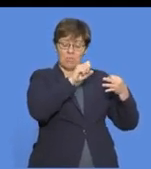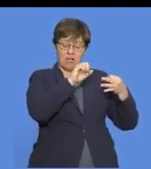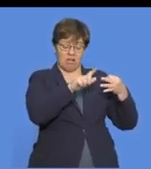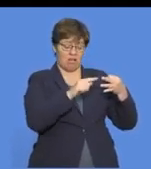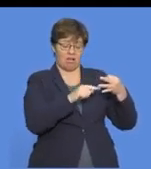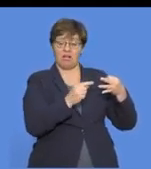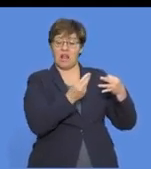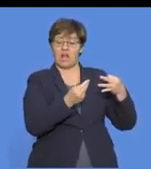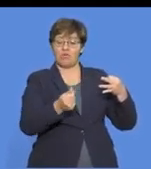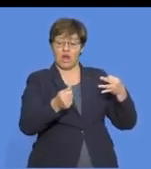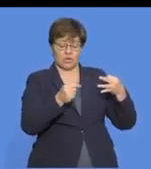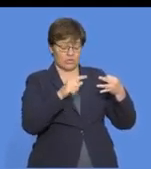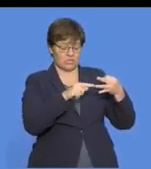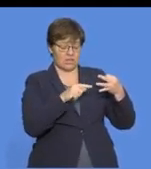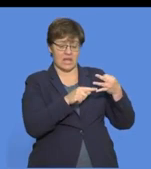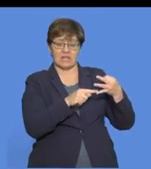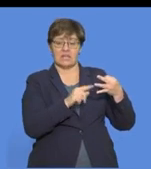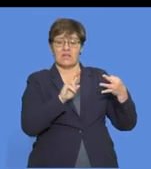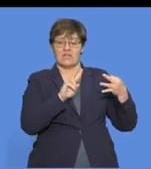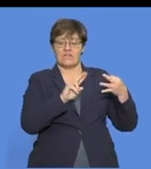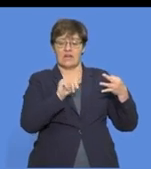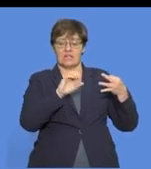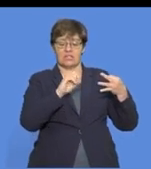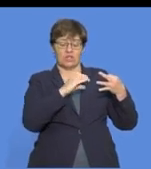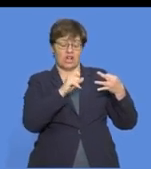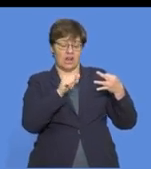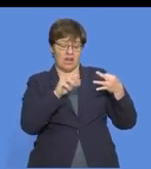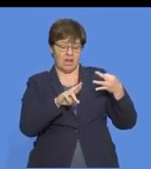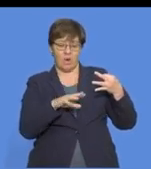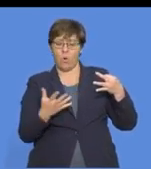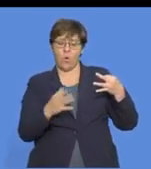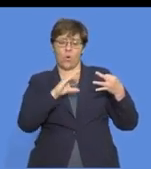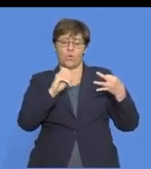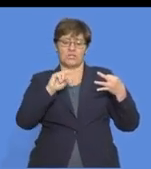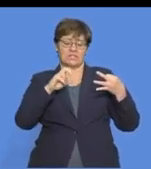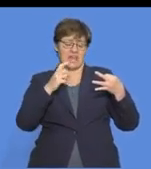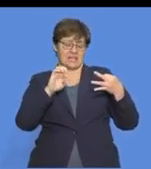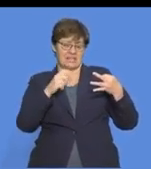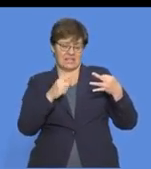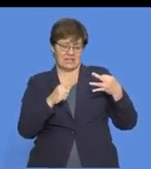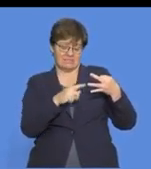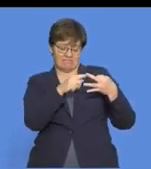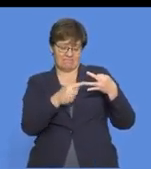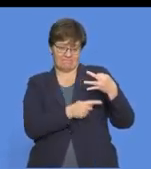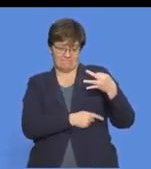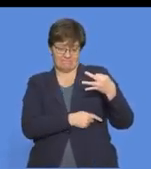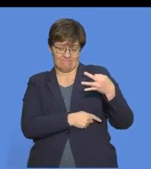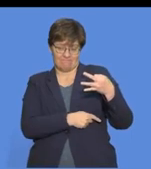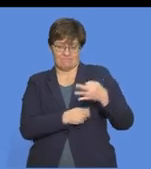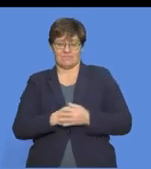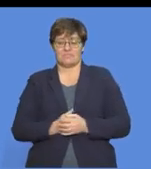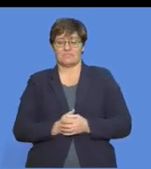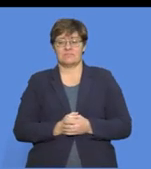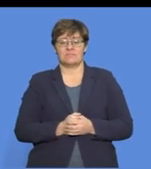epidermal tissue, ground tissue, and conducting or vascular